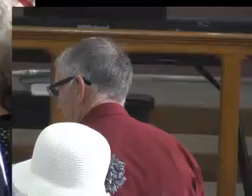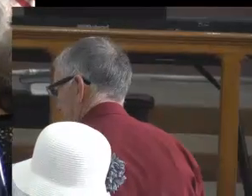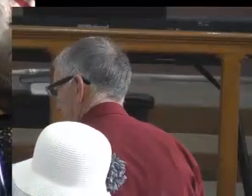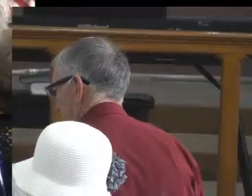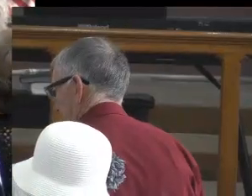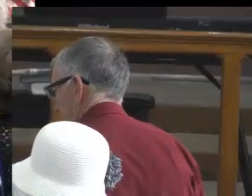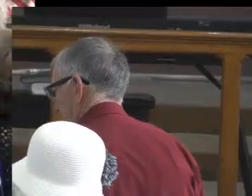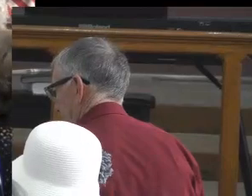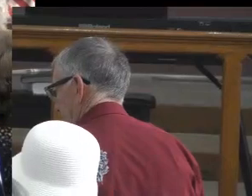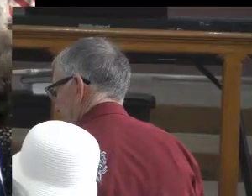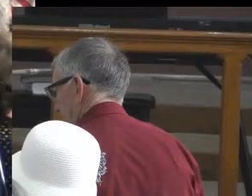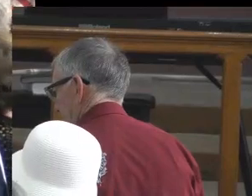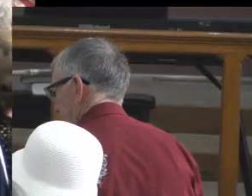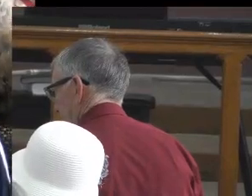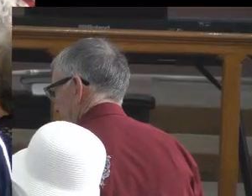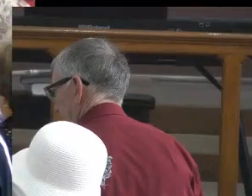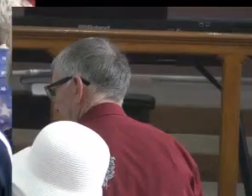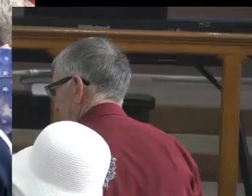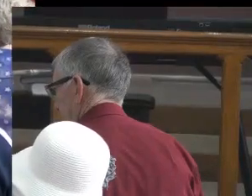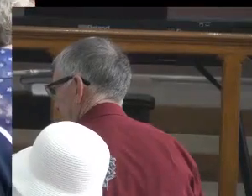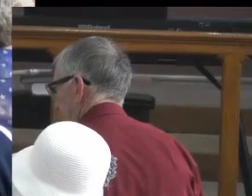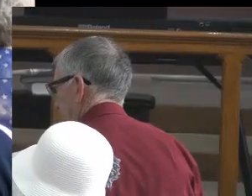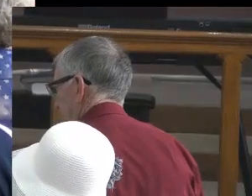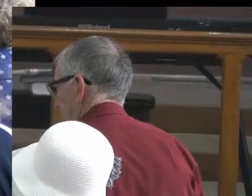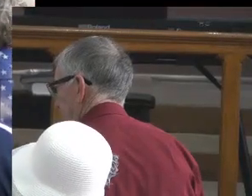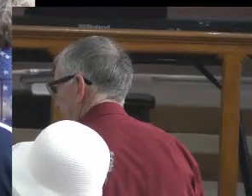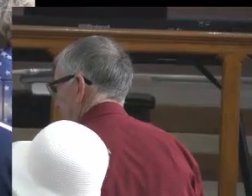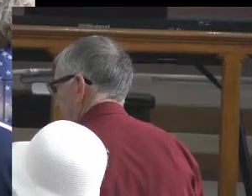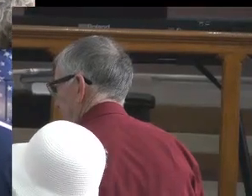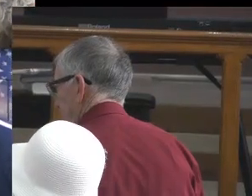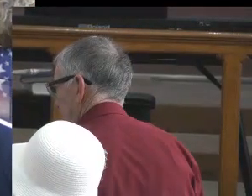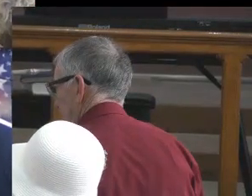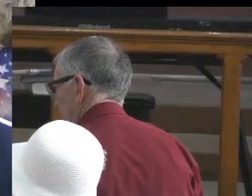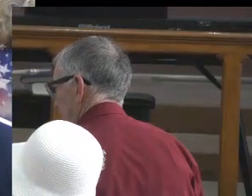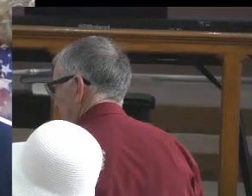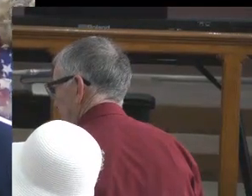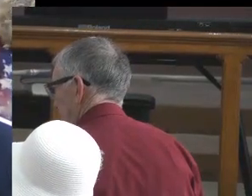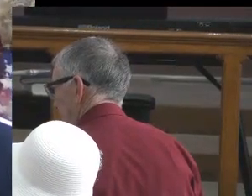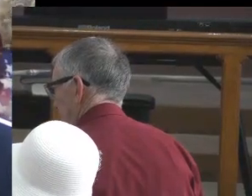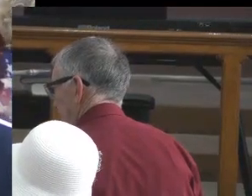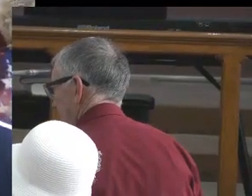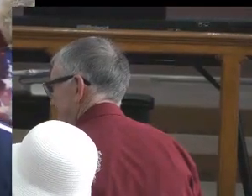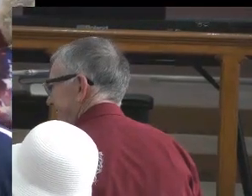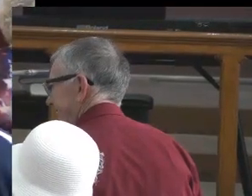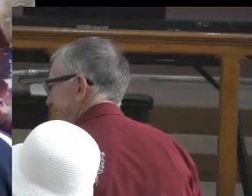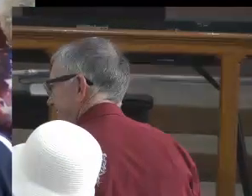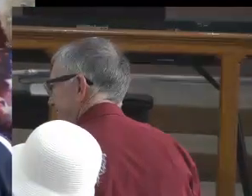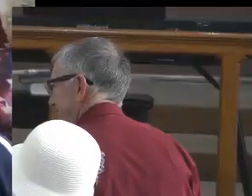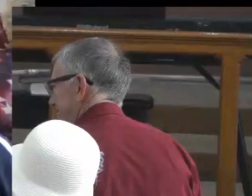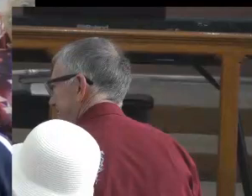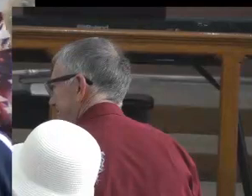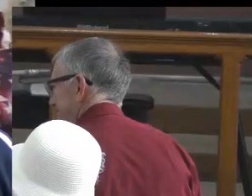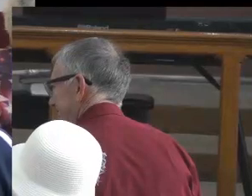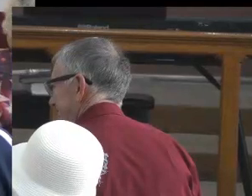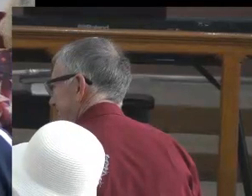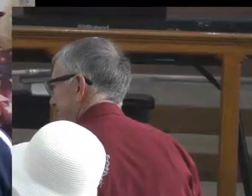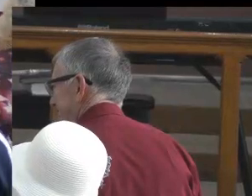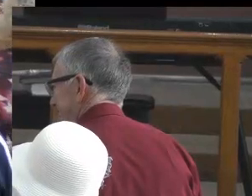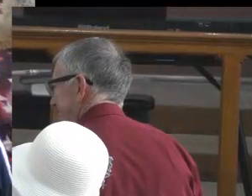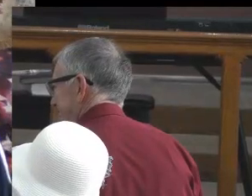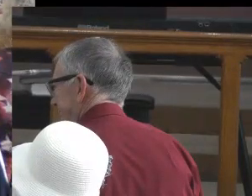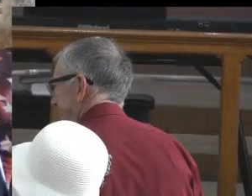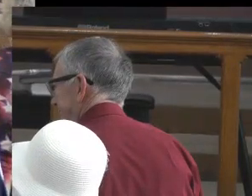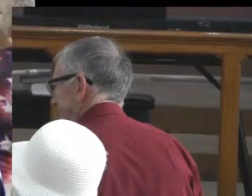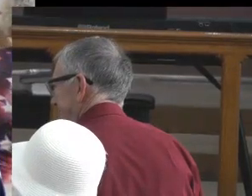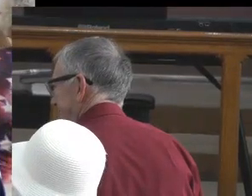I need one of my helpers here. You want to come and help? No? You want to help? Well, turn